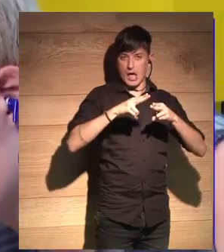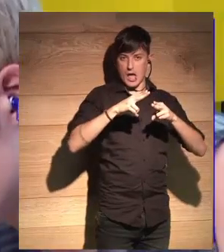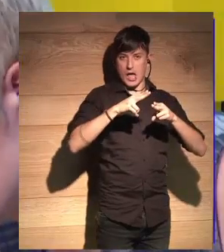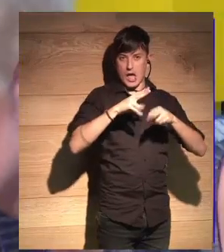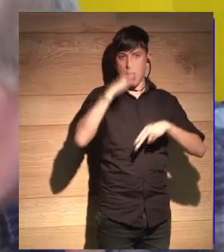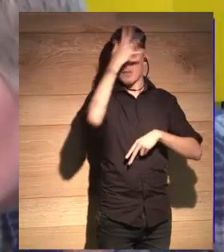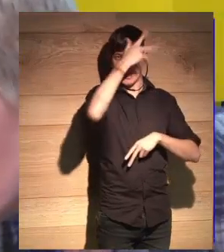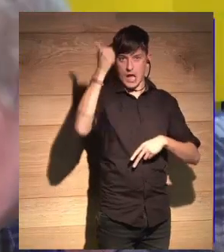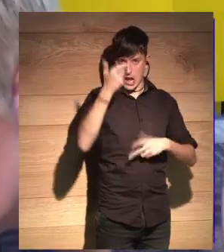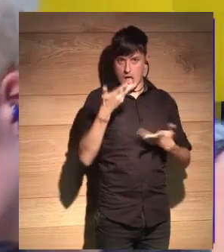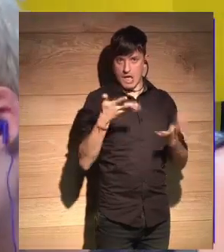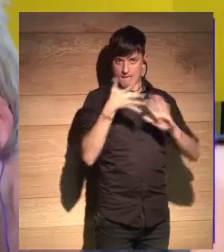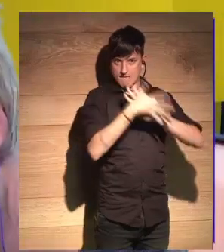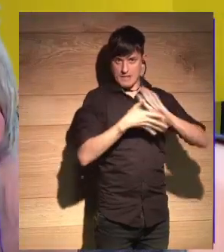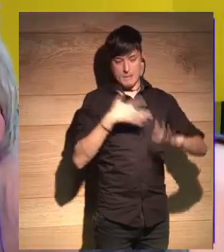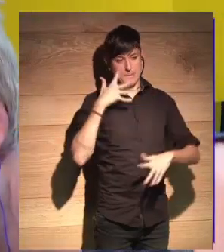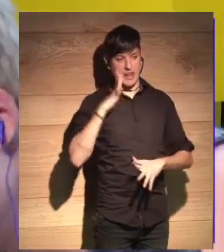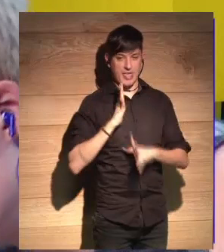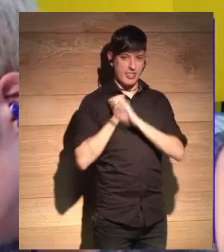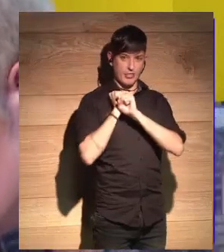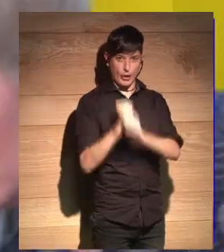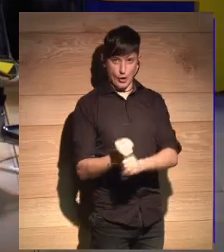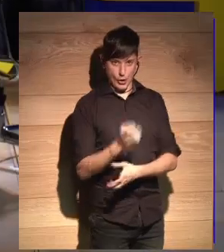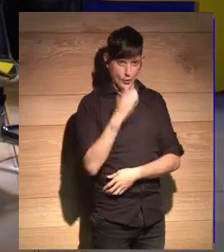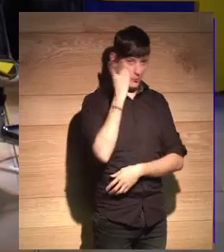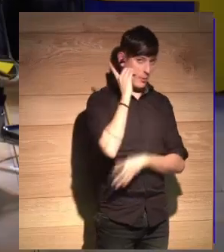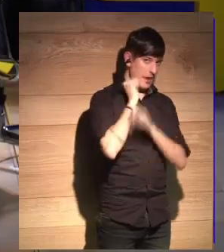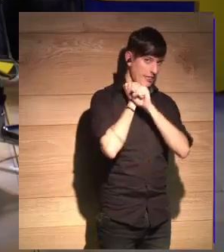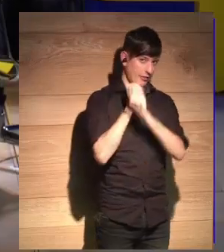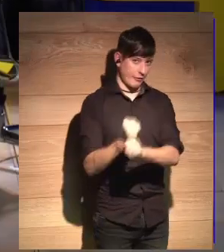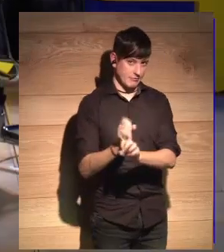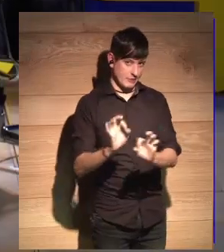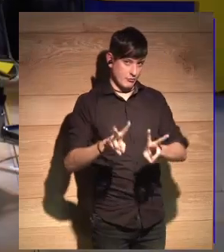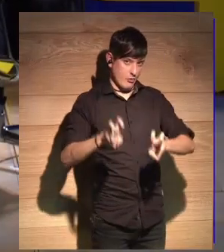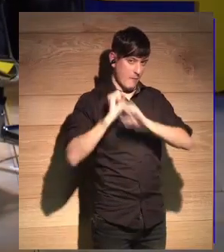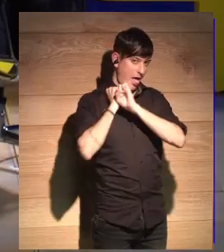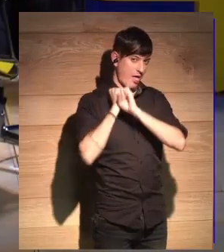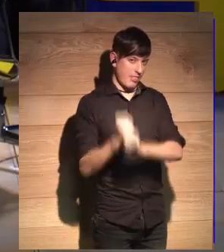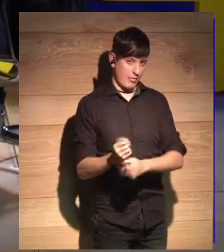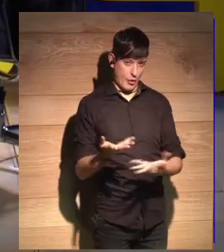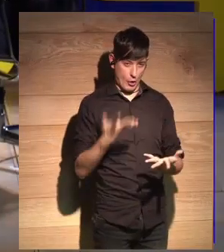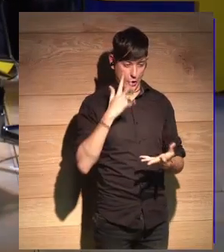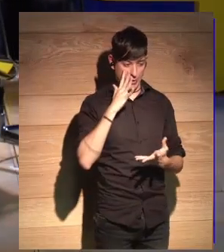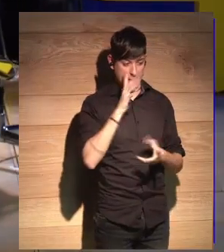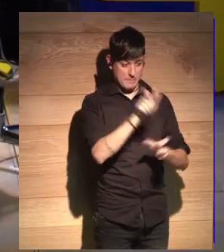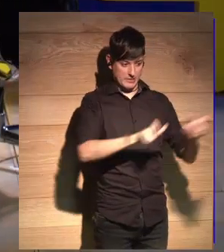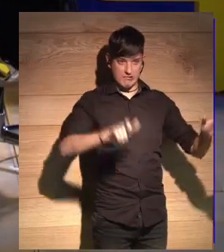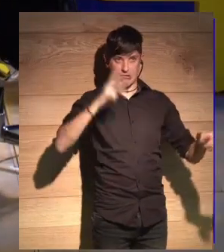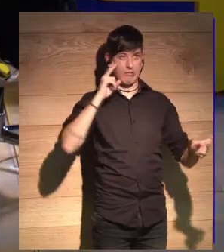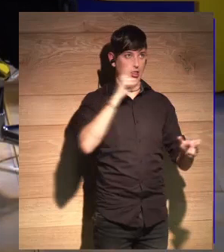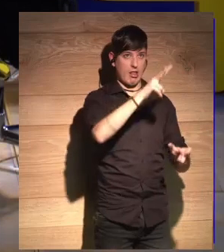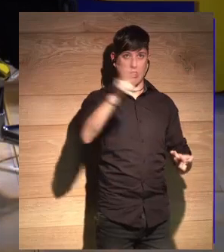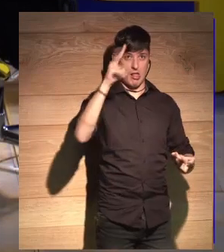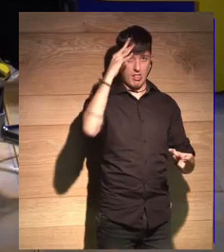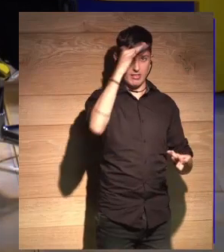addiction. Like the phone is an addiction. It's just a new addiction. So it keeps people very, very distracted. I mean, my mother,